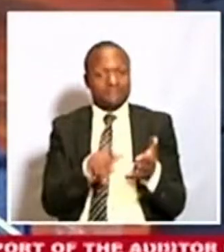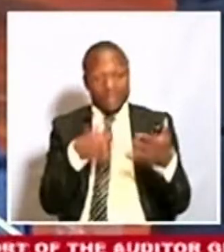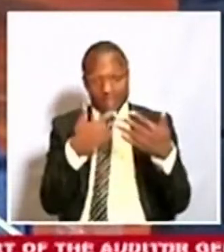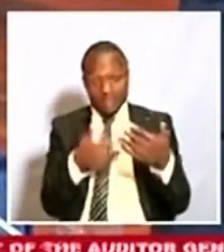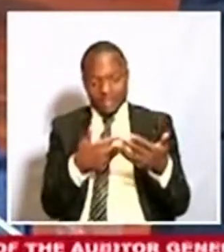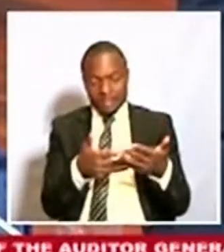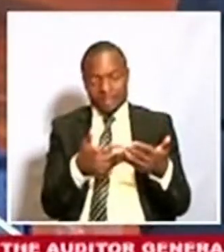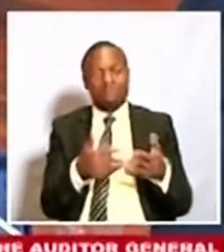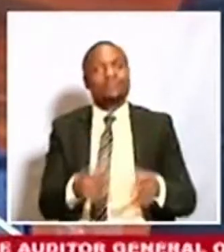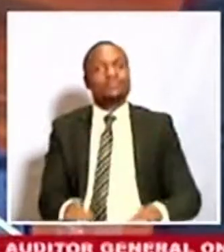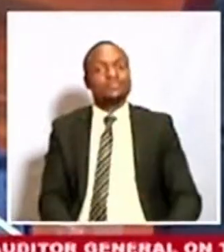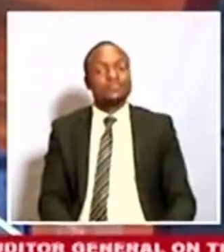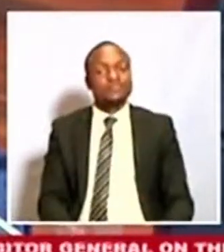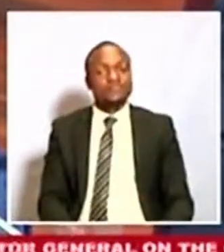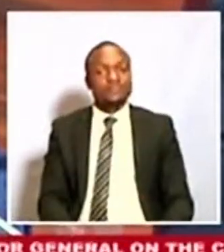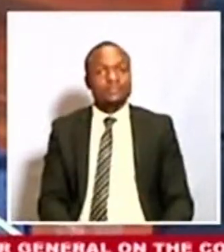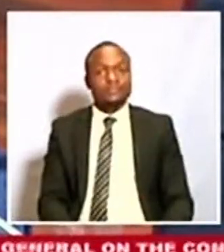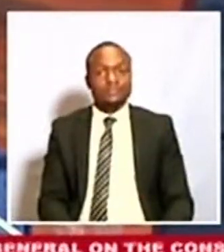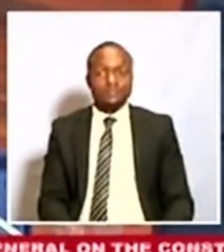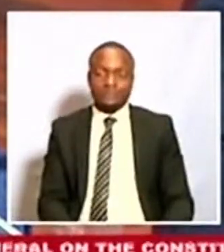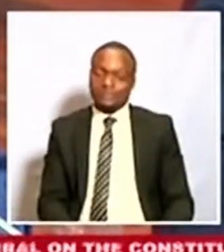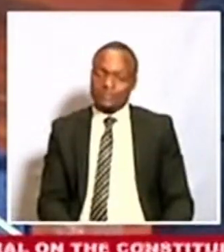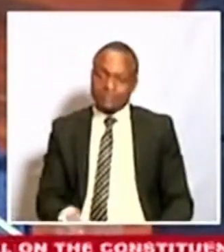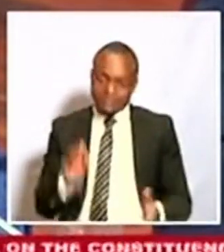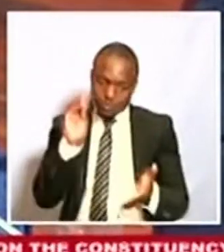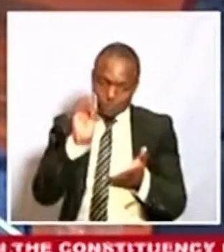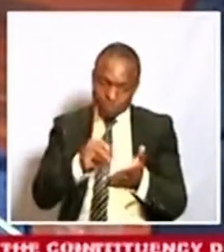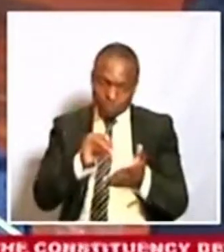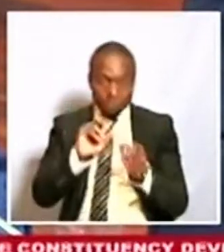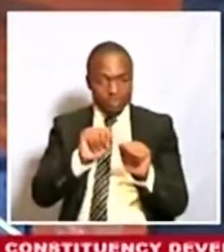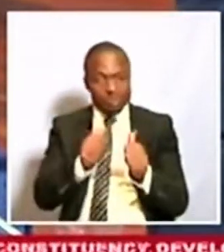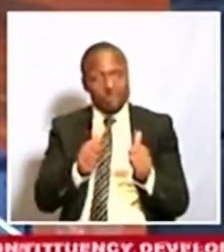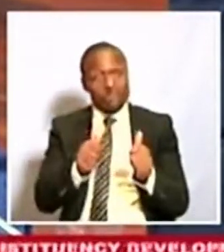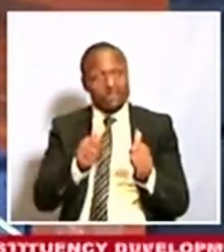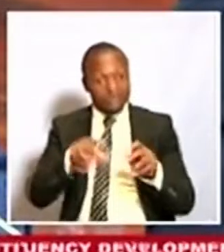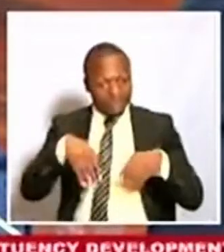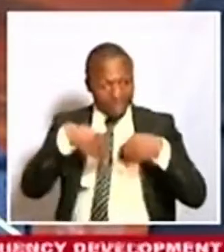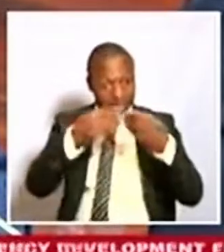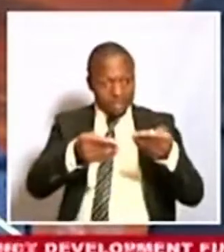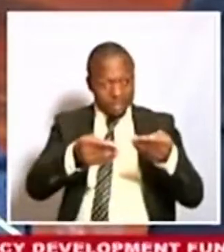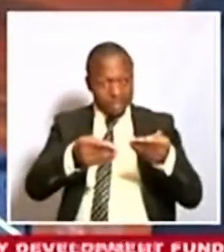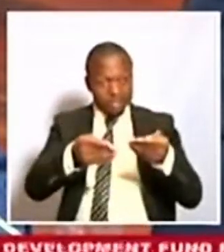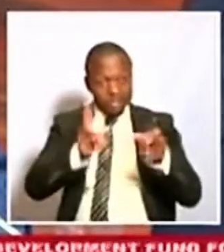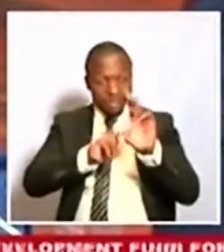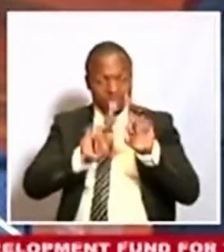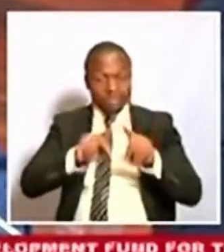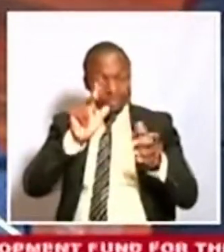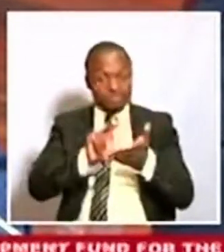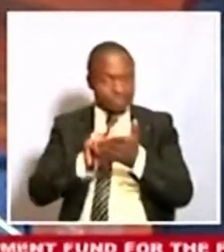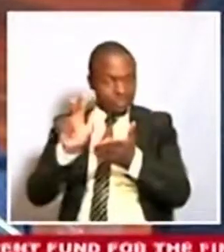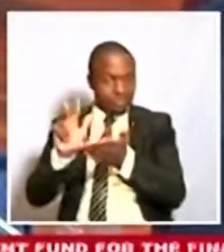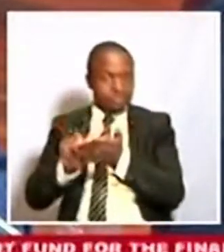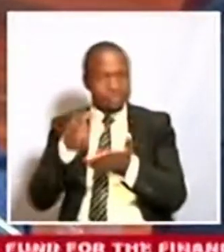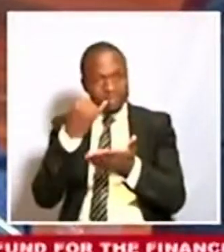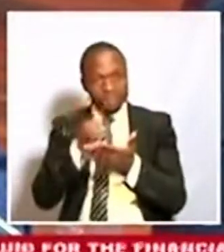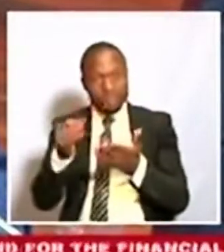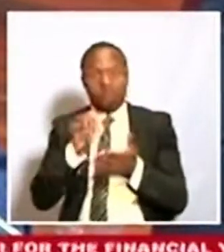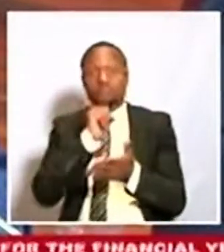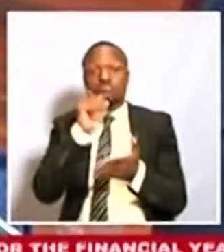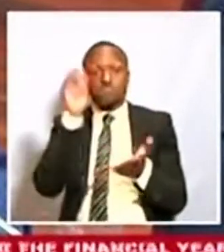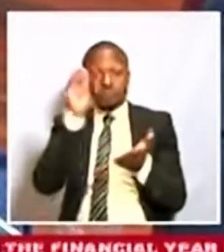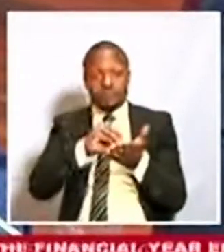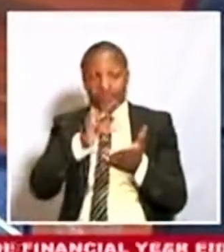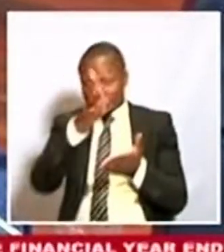documents, and we corrected them, and she signed. On the issue of her not putting the dates,